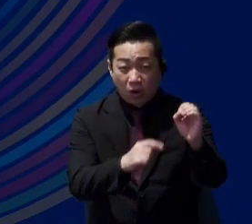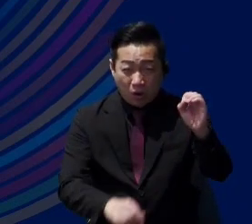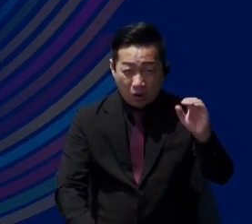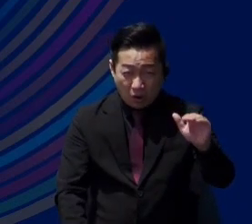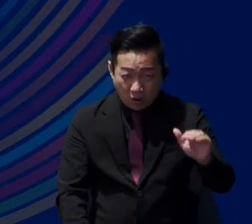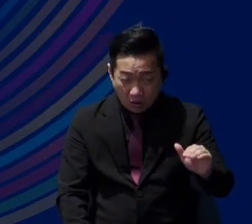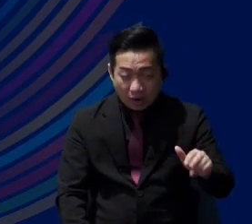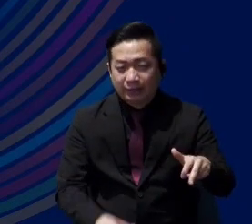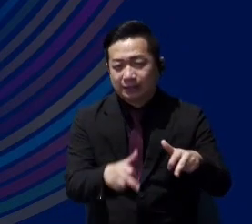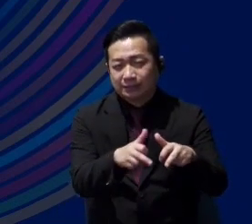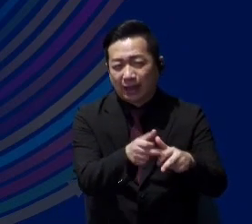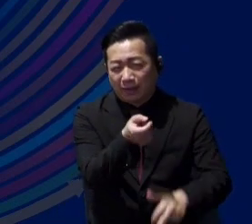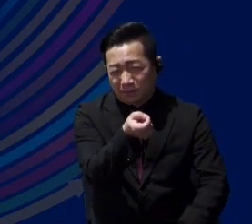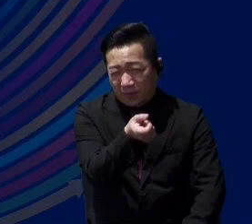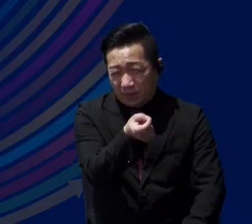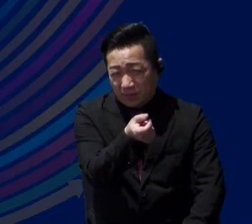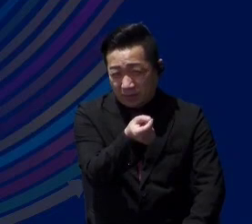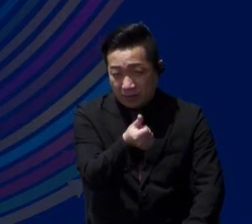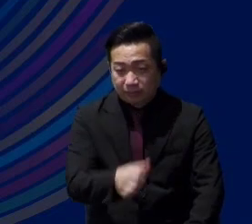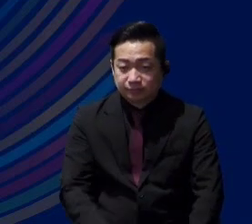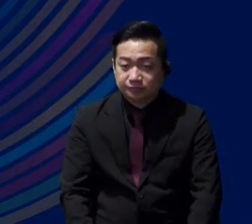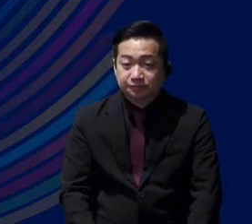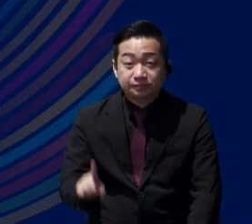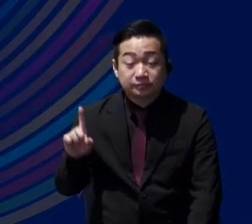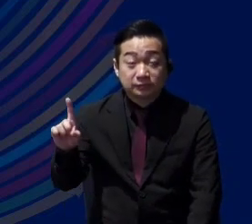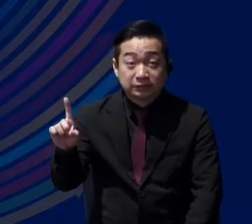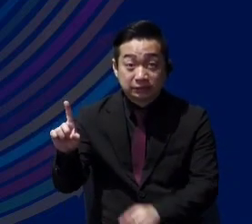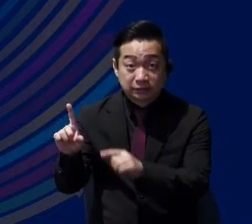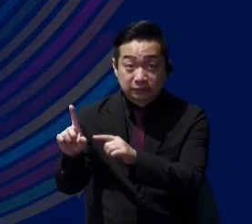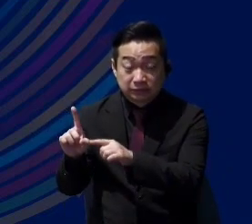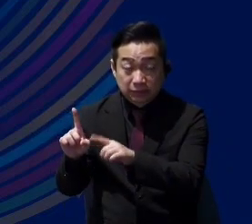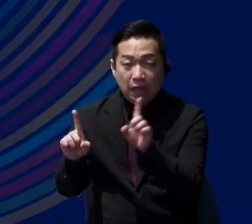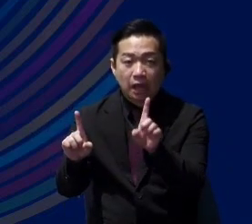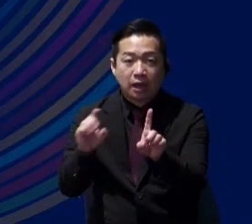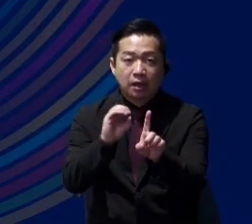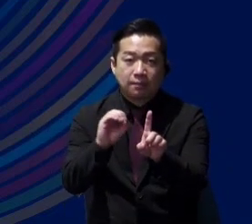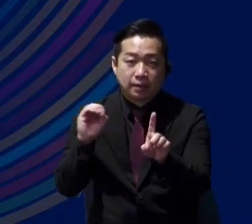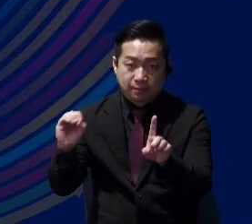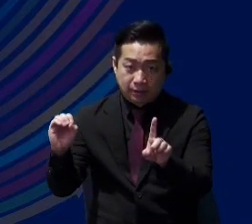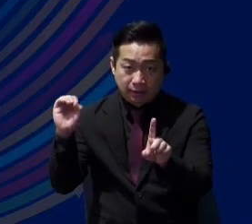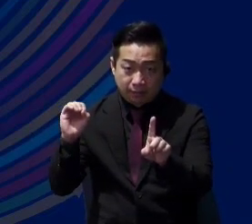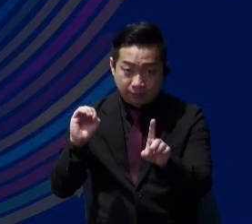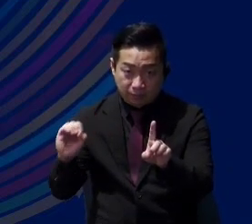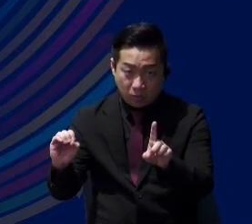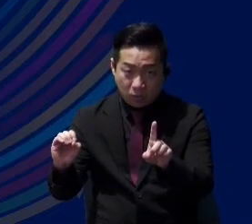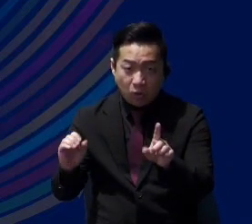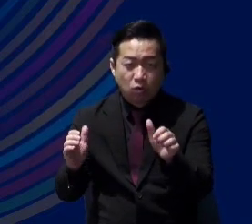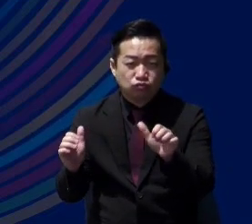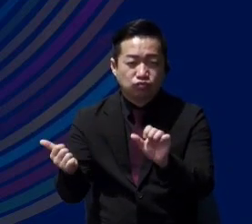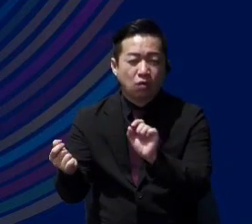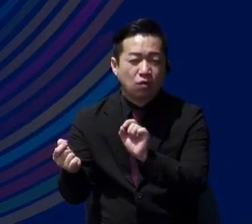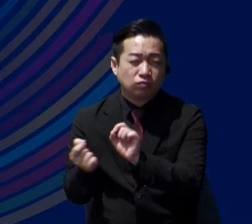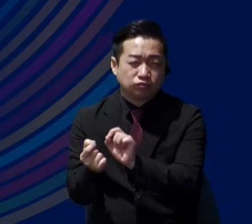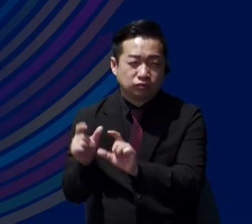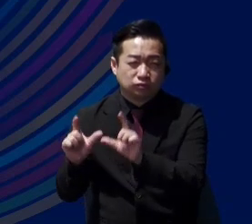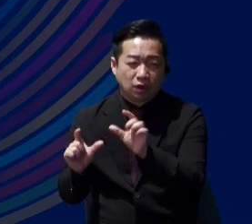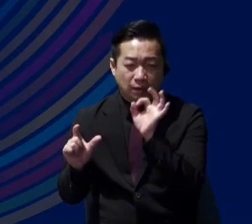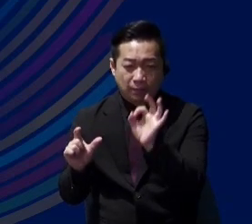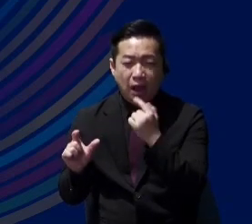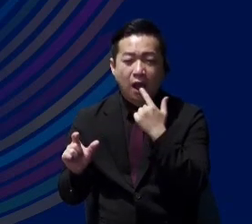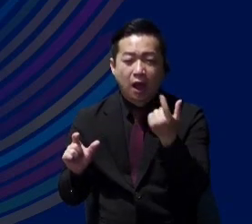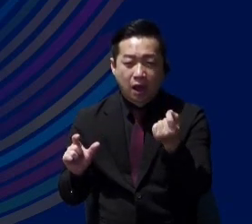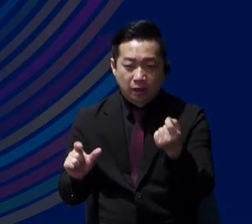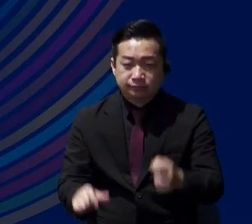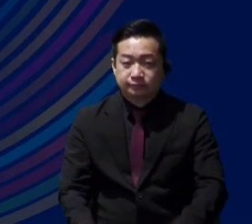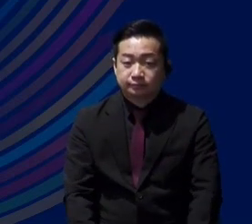disability, and 1 is 100% deaths. And okay, this is, and we published. If you want,